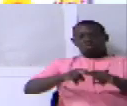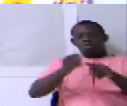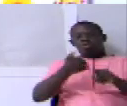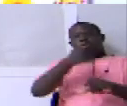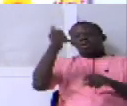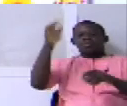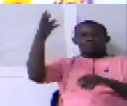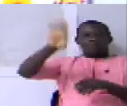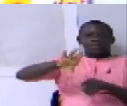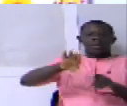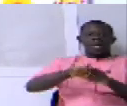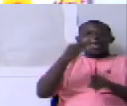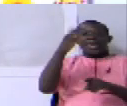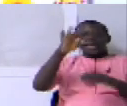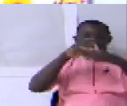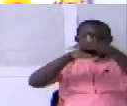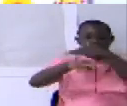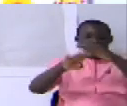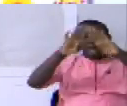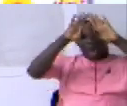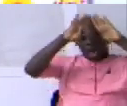the main yard, if the cell is full,